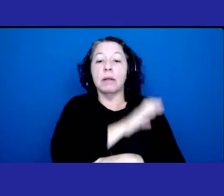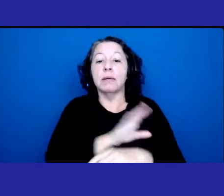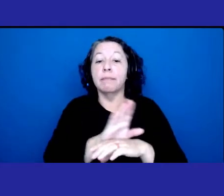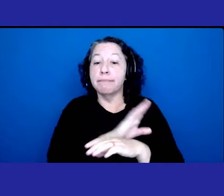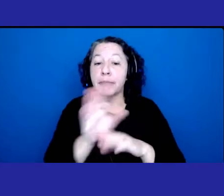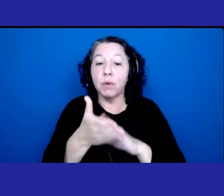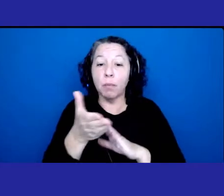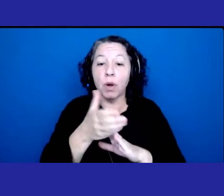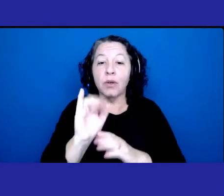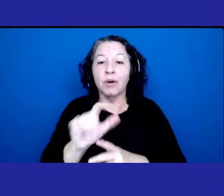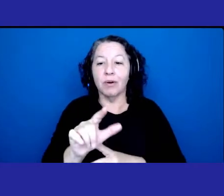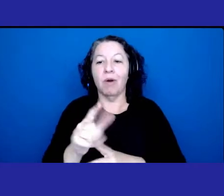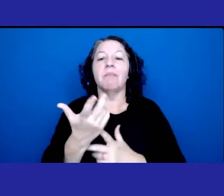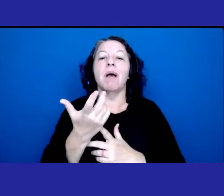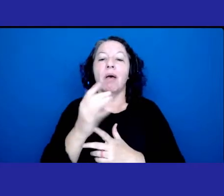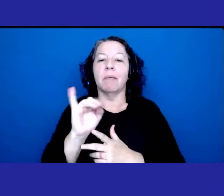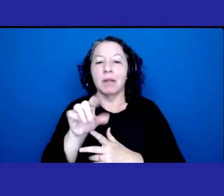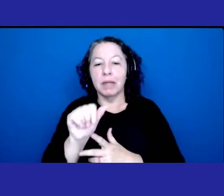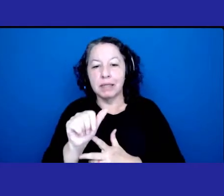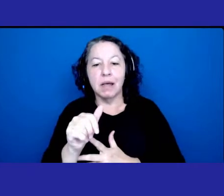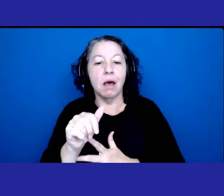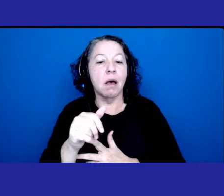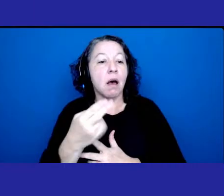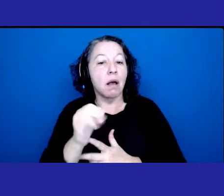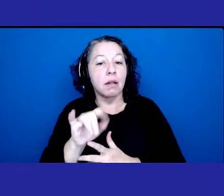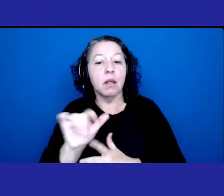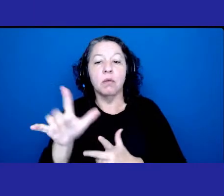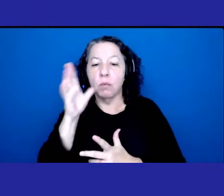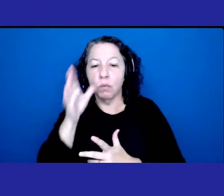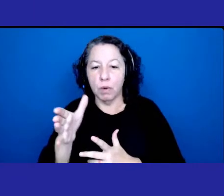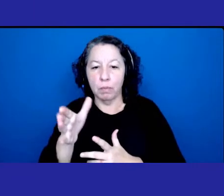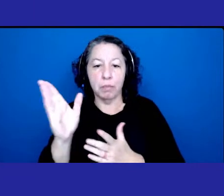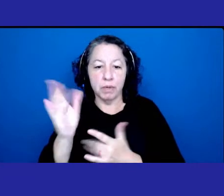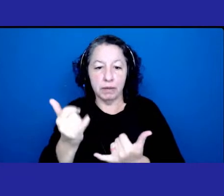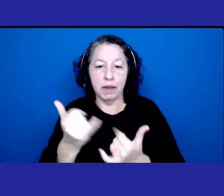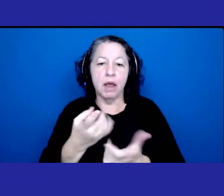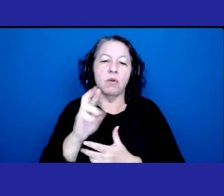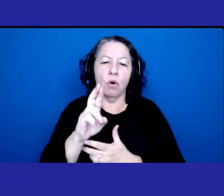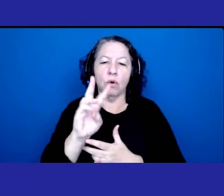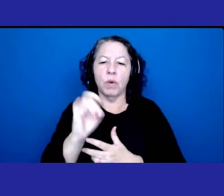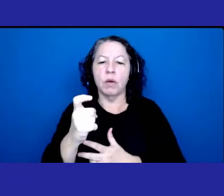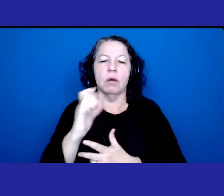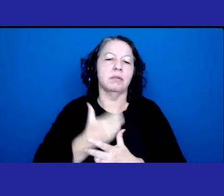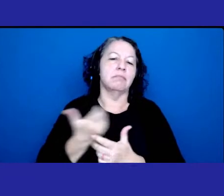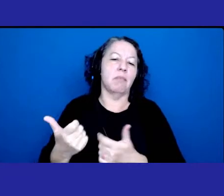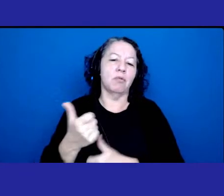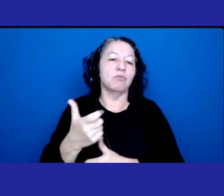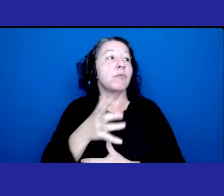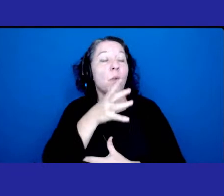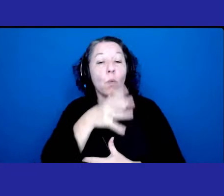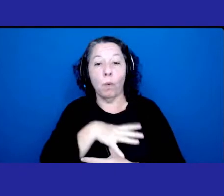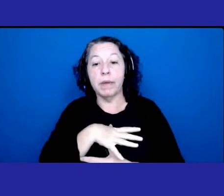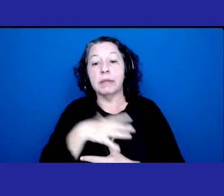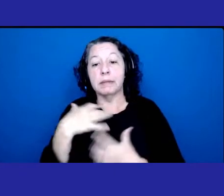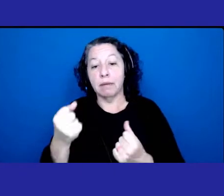Melissa Hilaire, will be presenting today, and Wendy Wilcox, Dr. Wilcox, our Chief Women's Health Officer, will be also